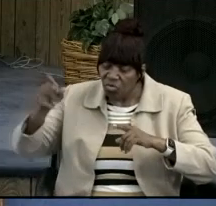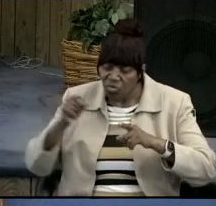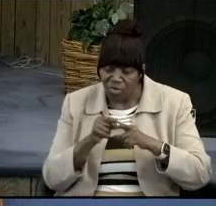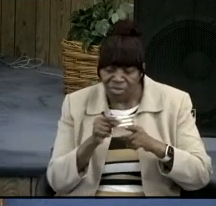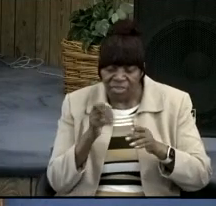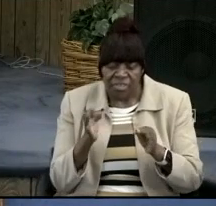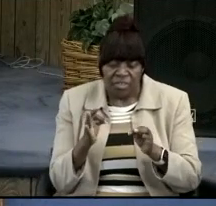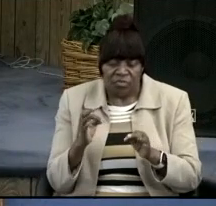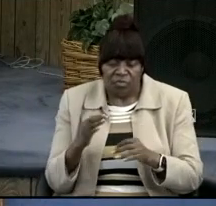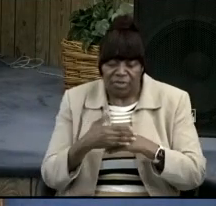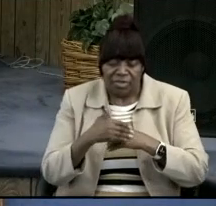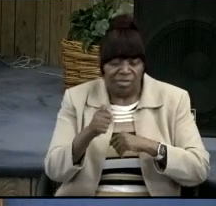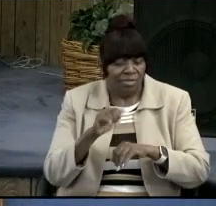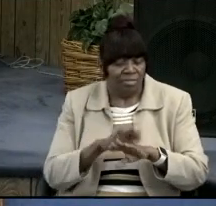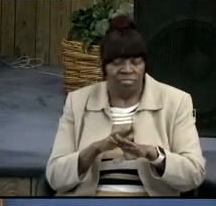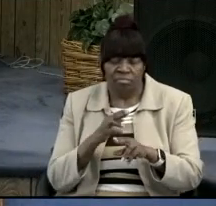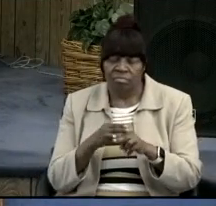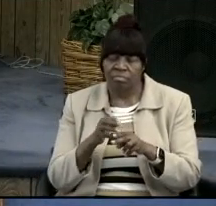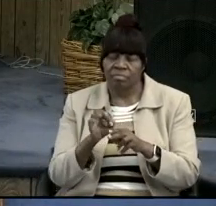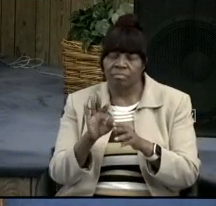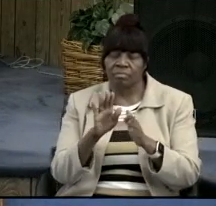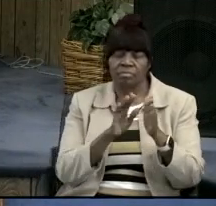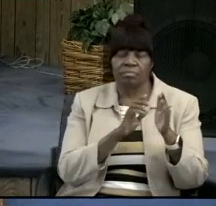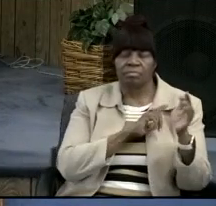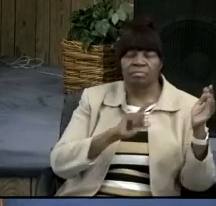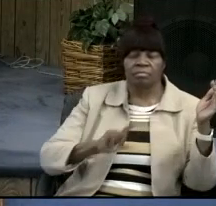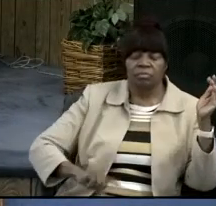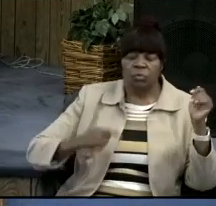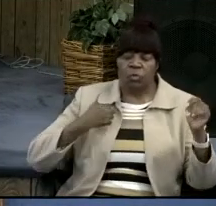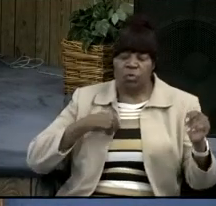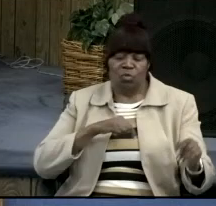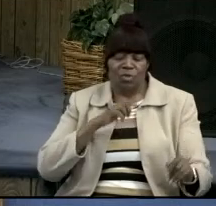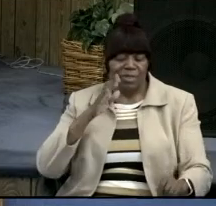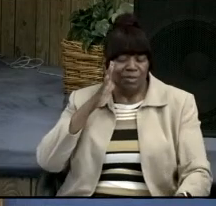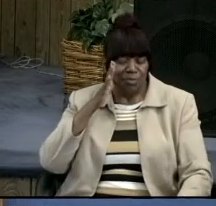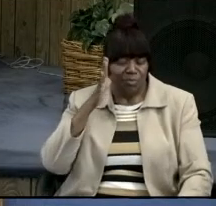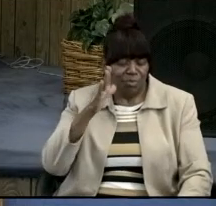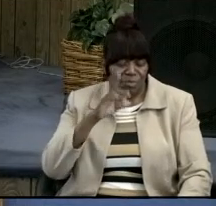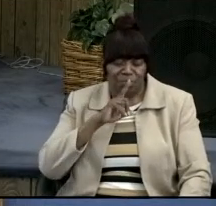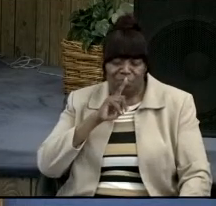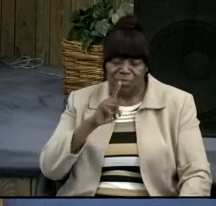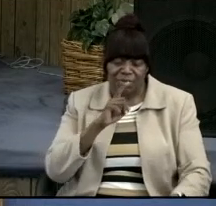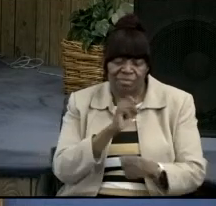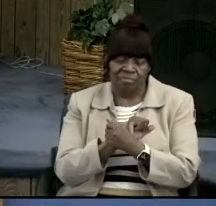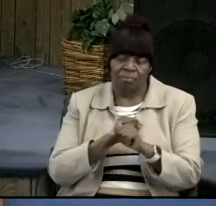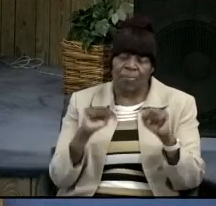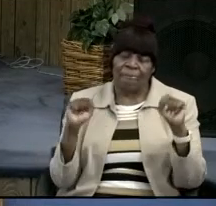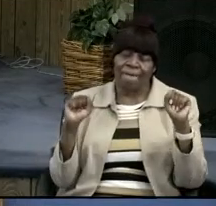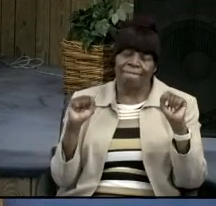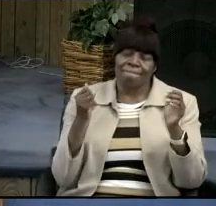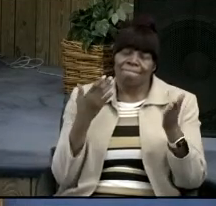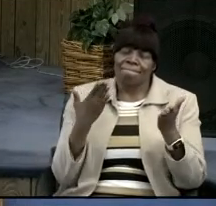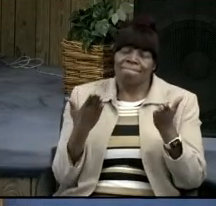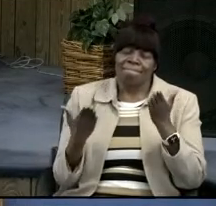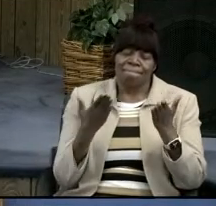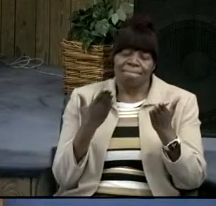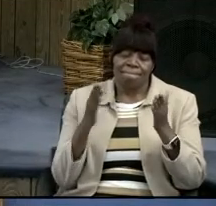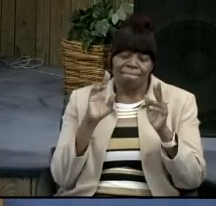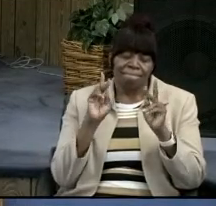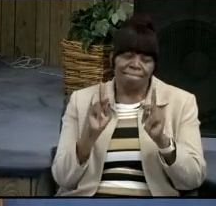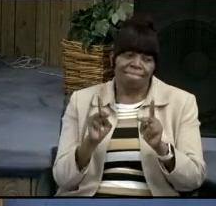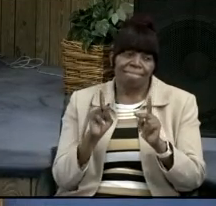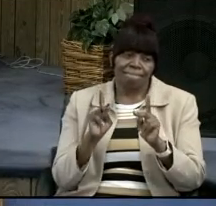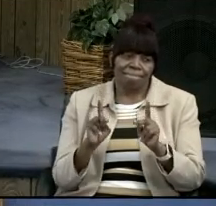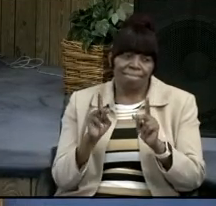if we call upon the name of the Lord, we shall be saved. Perhaps there's someone here